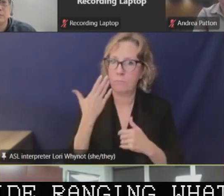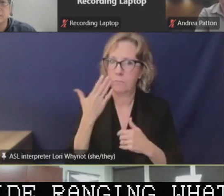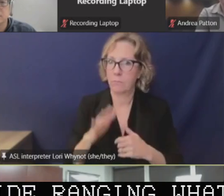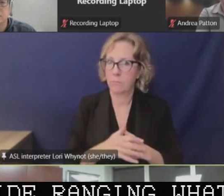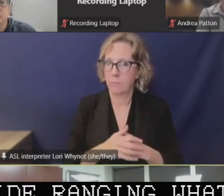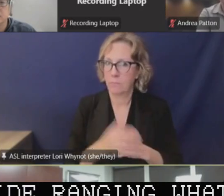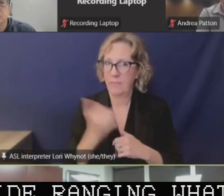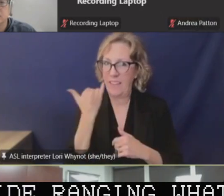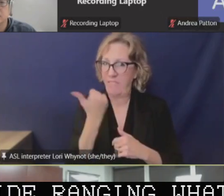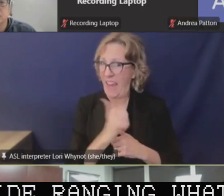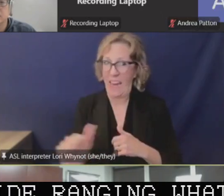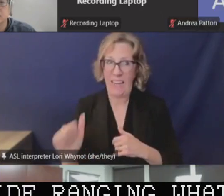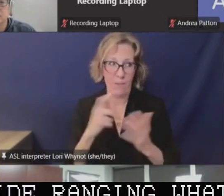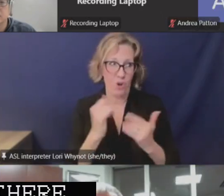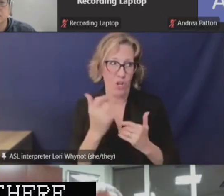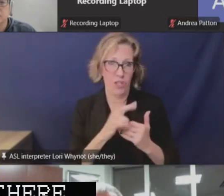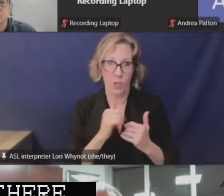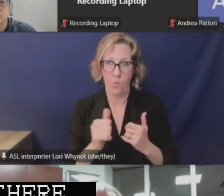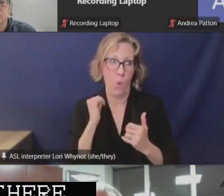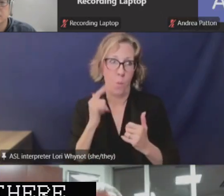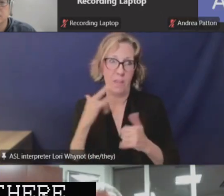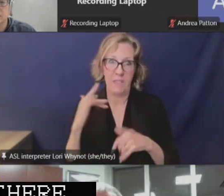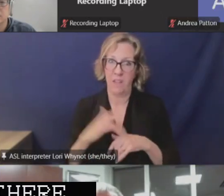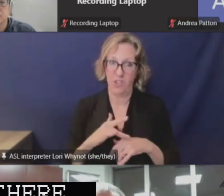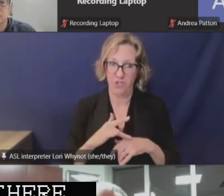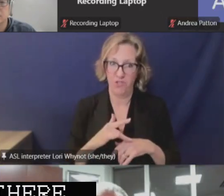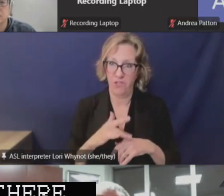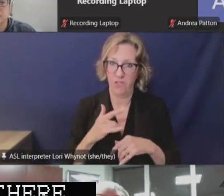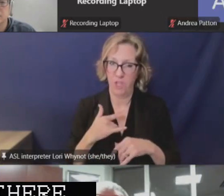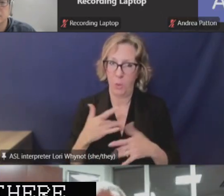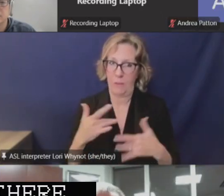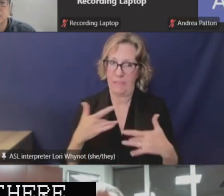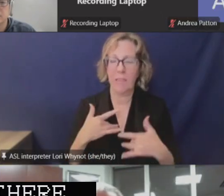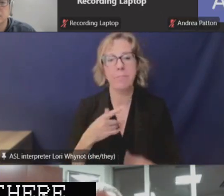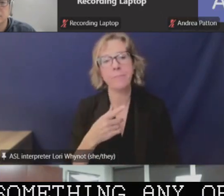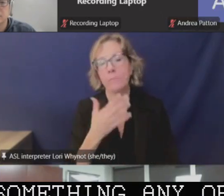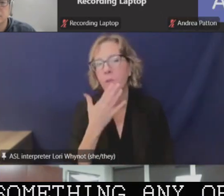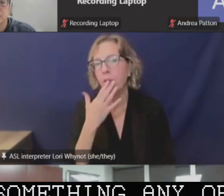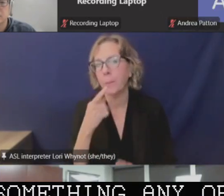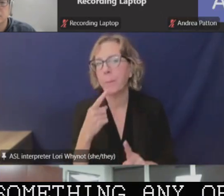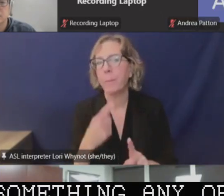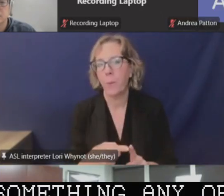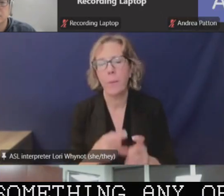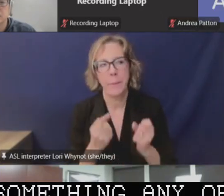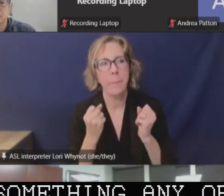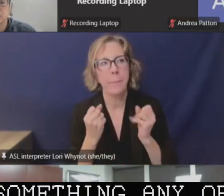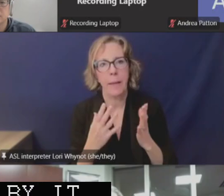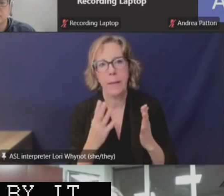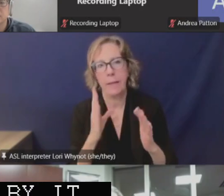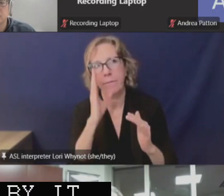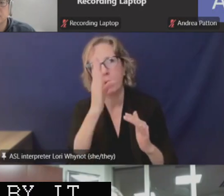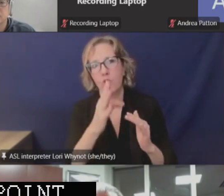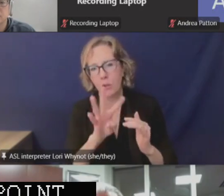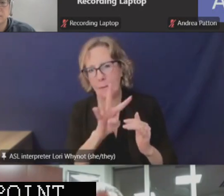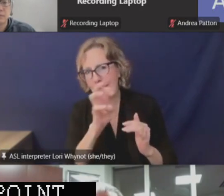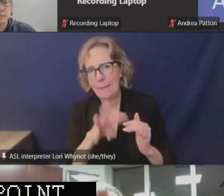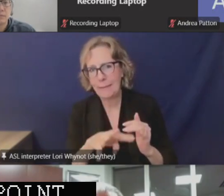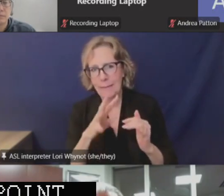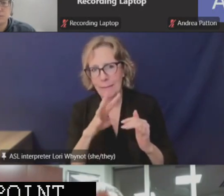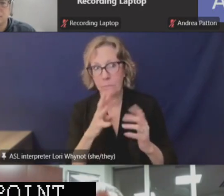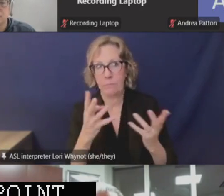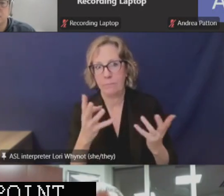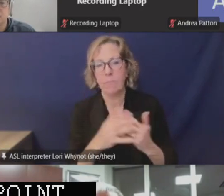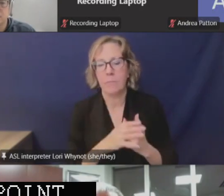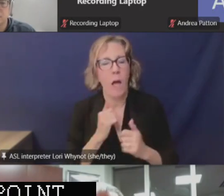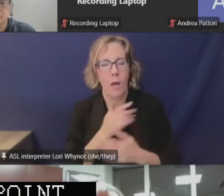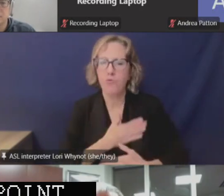it. Yeah, I think it's a good point. Yeah, lots of unknowns ahead of us, but I appreciate you all being here and